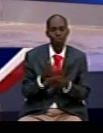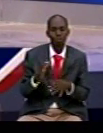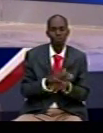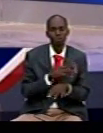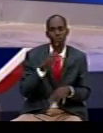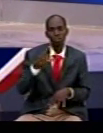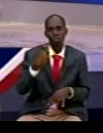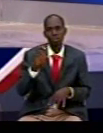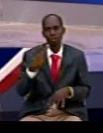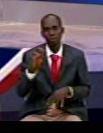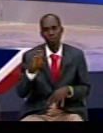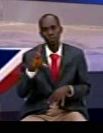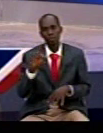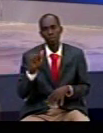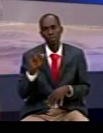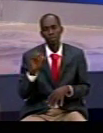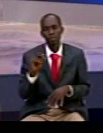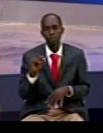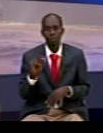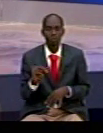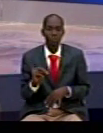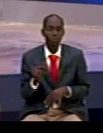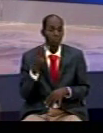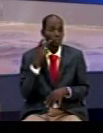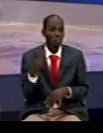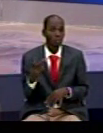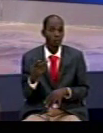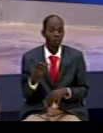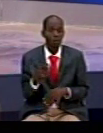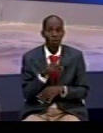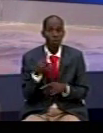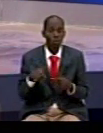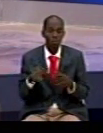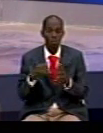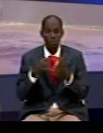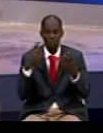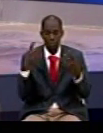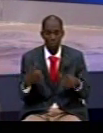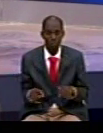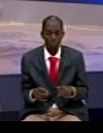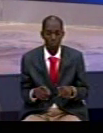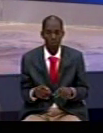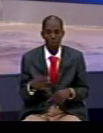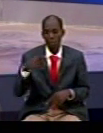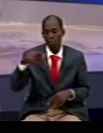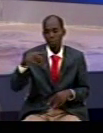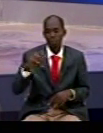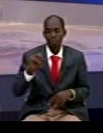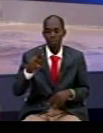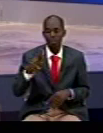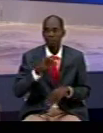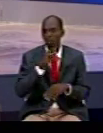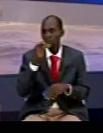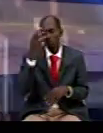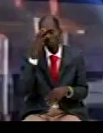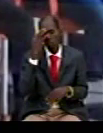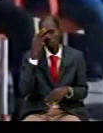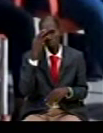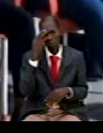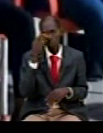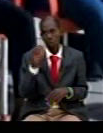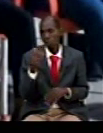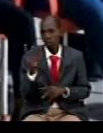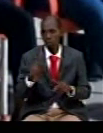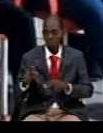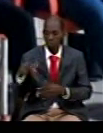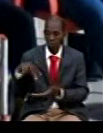knew. Peter did not know. The person standing by did not know, but she knew because she